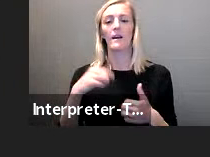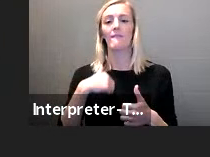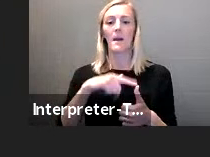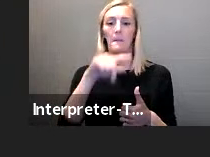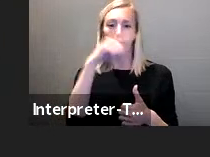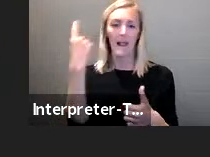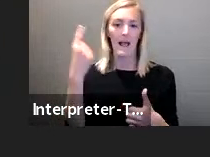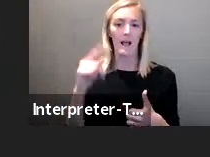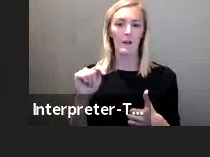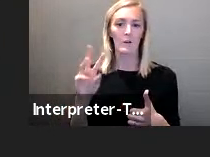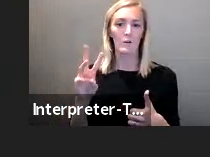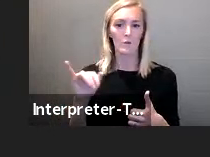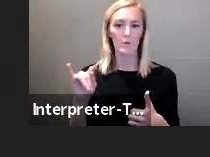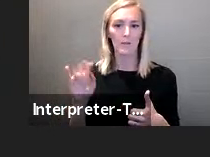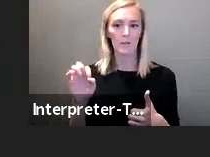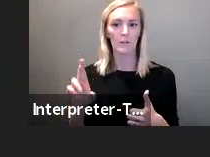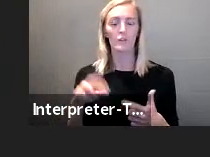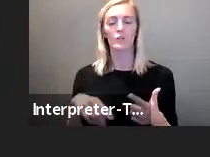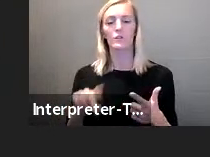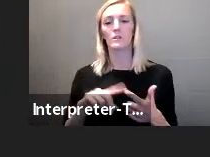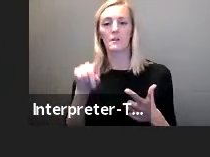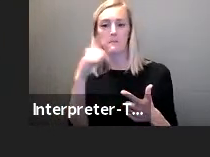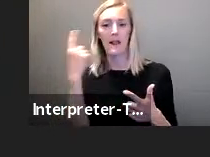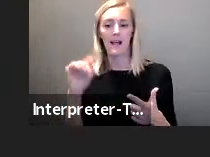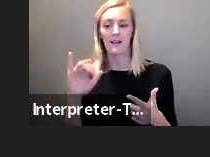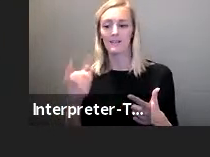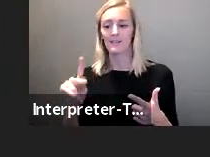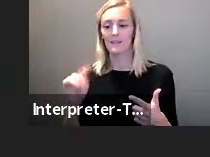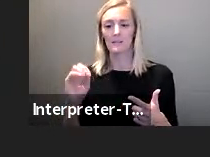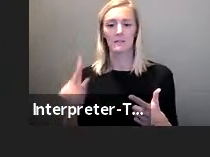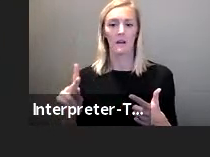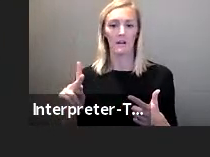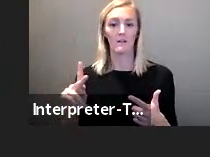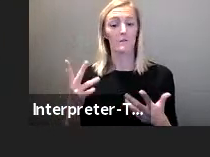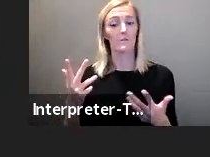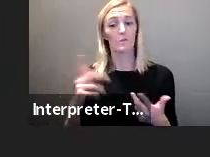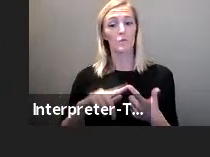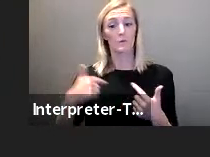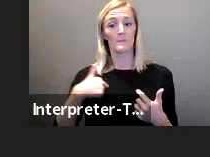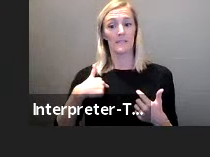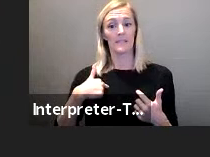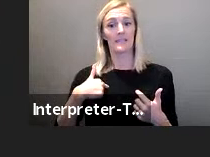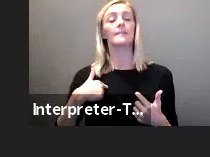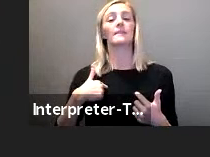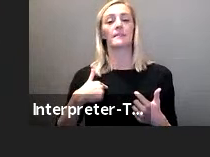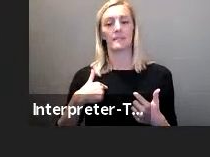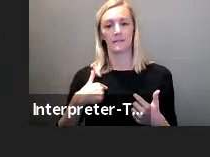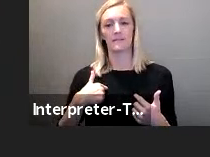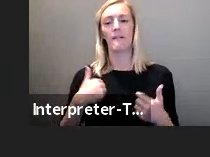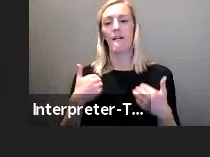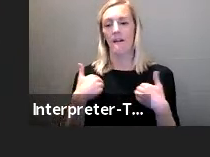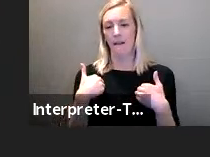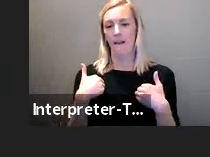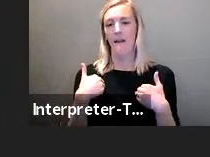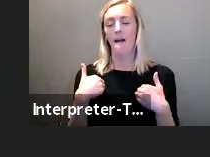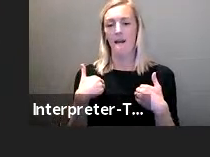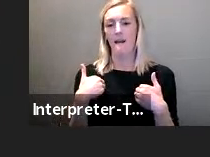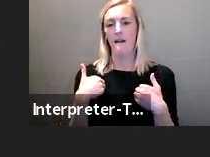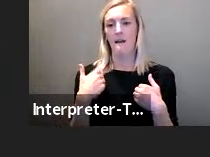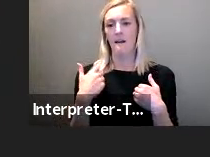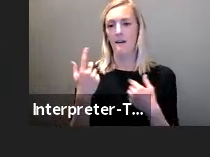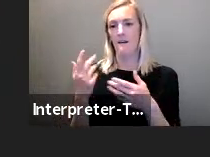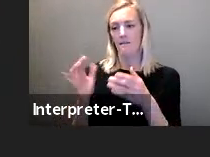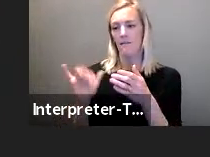Twitter, or, you have Black TikTok. So to me, that says that there's a sector